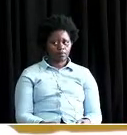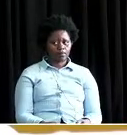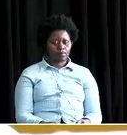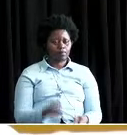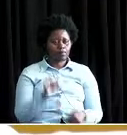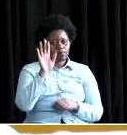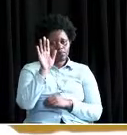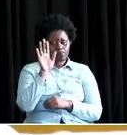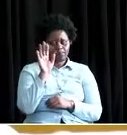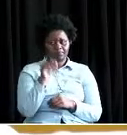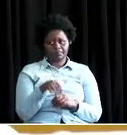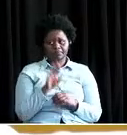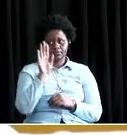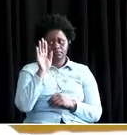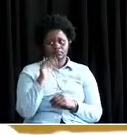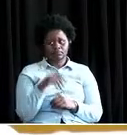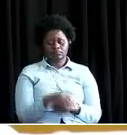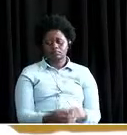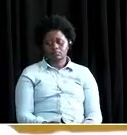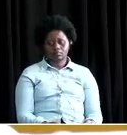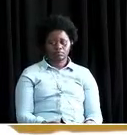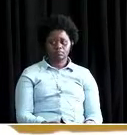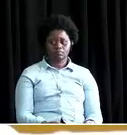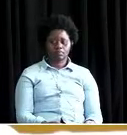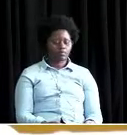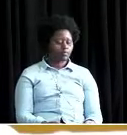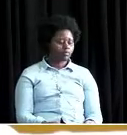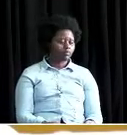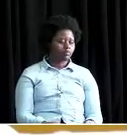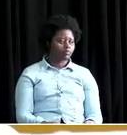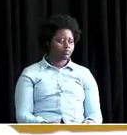It's for me, see this on.